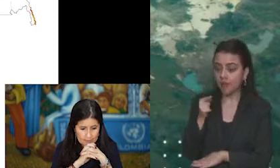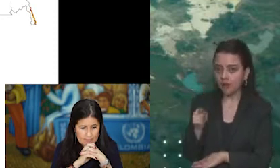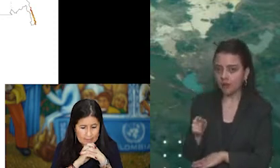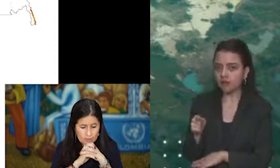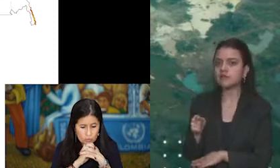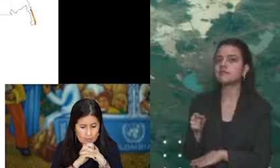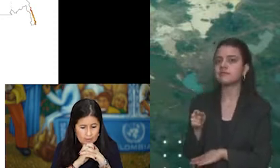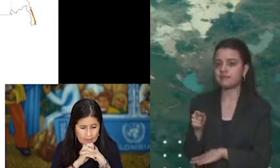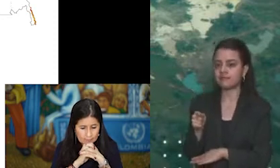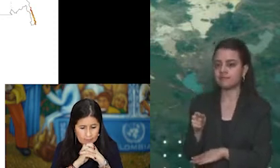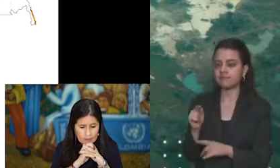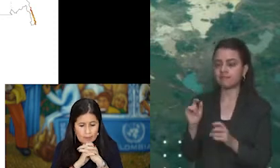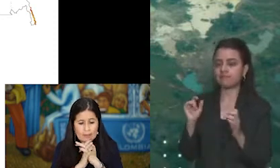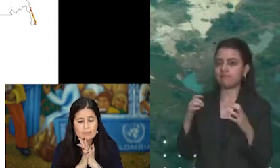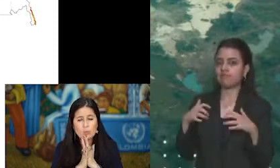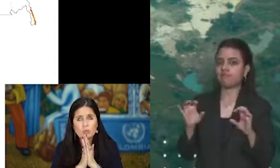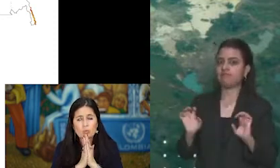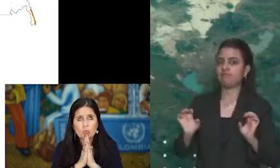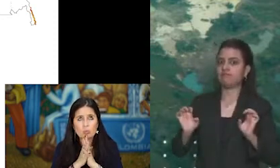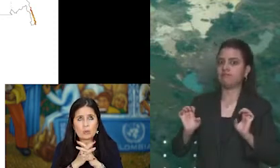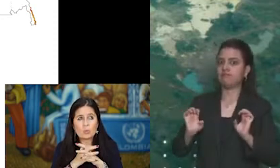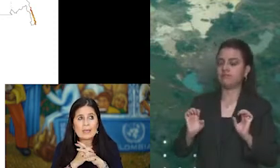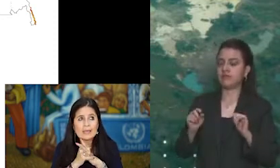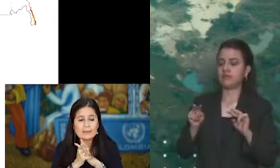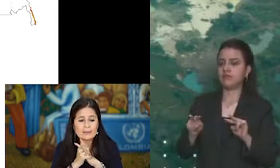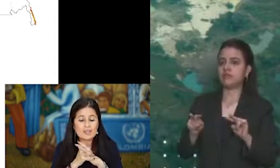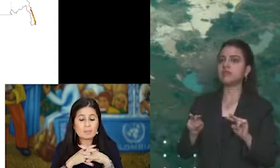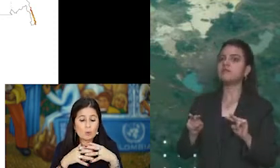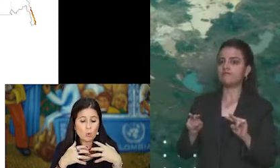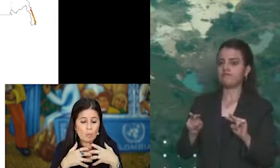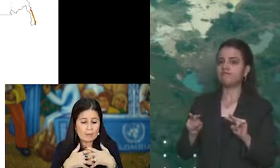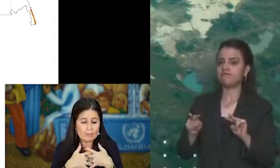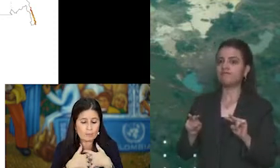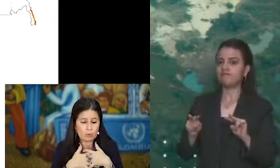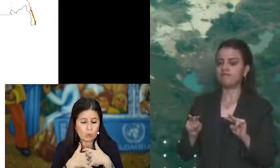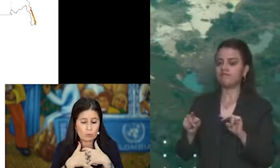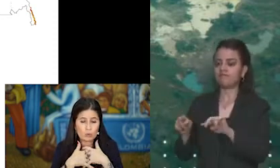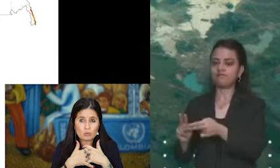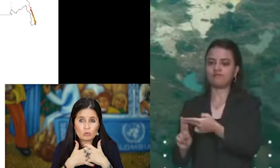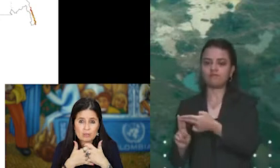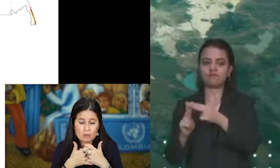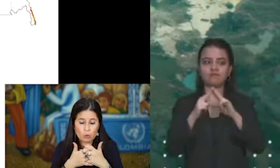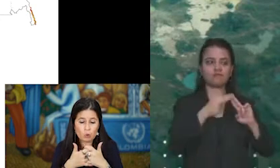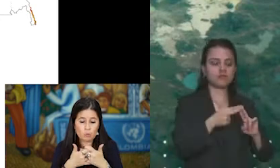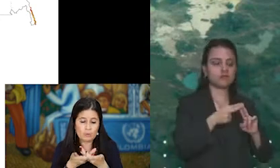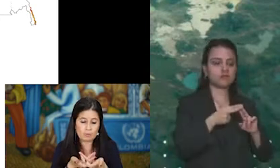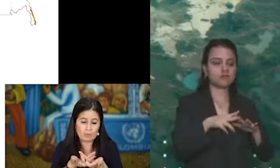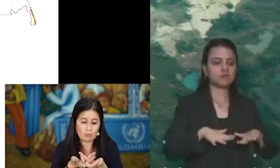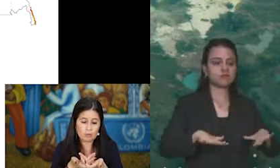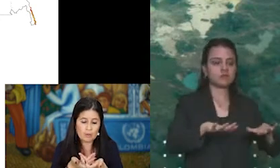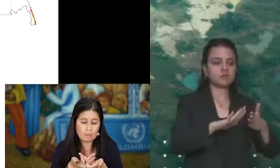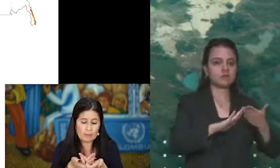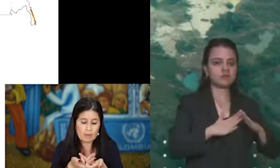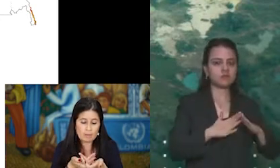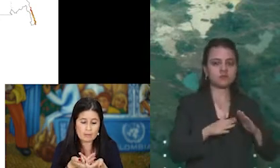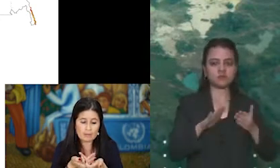what's happening here? So this is an alert and actually a cause of concern for these territories that we have already